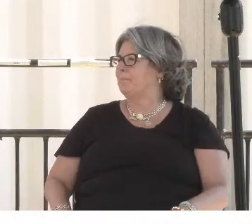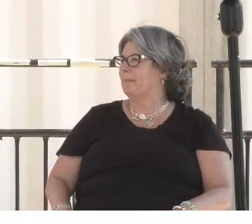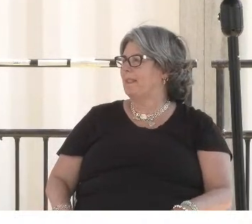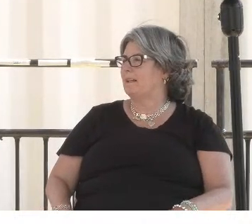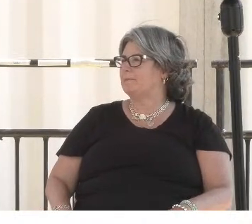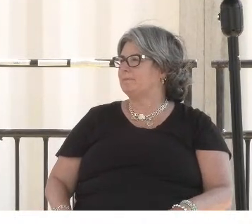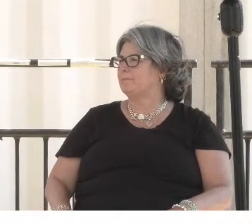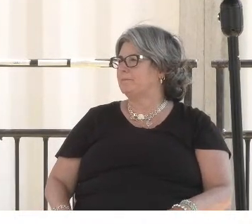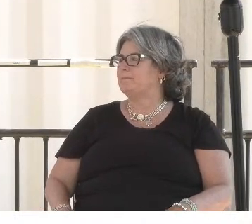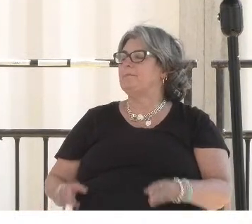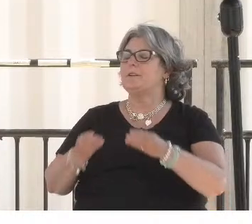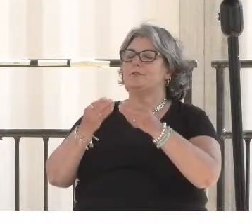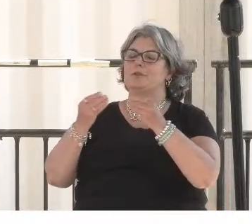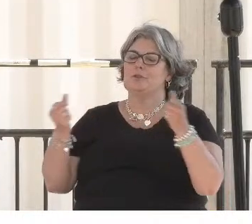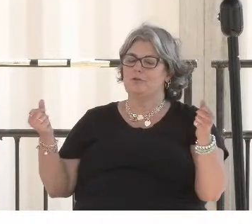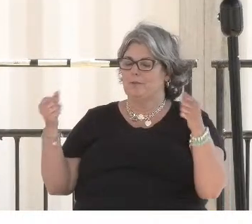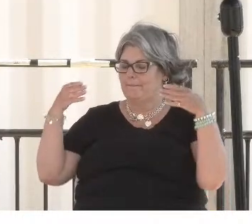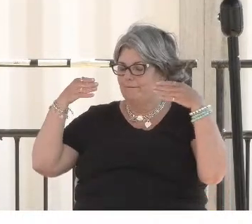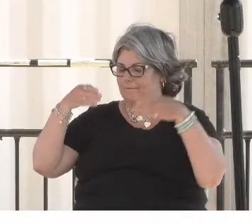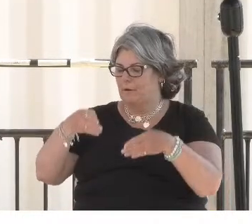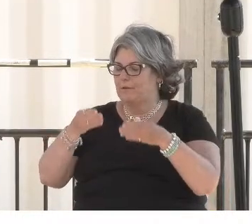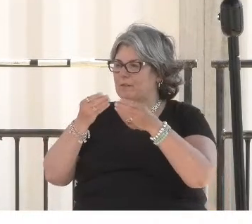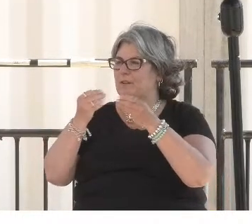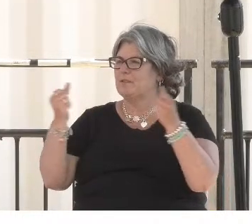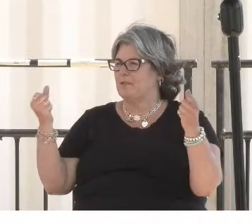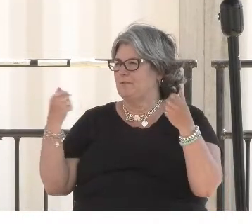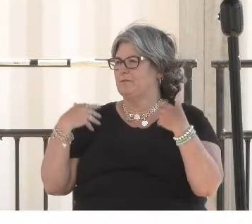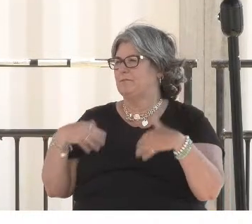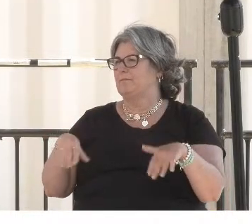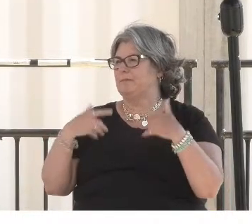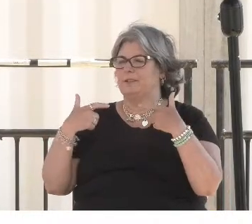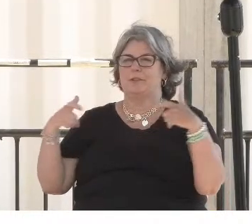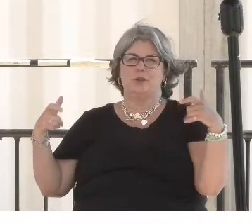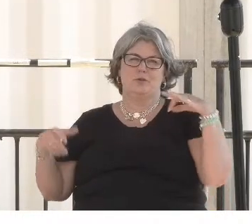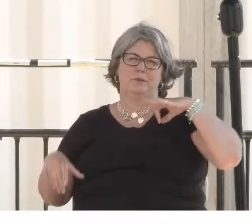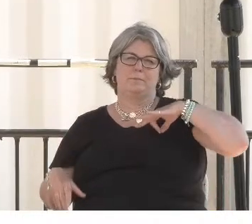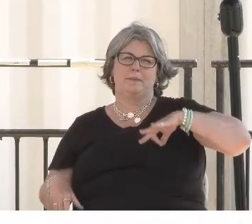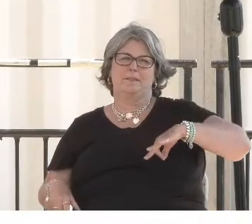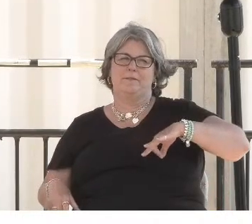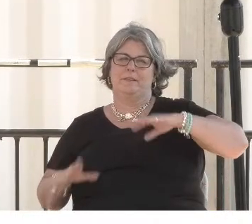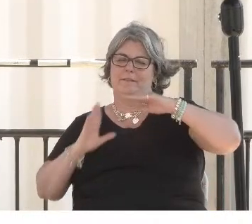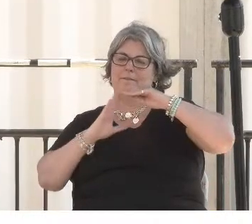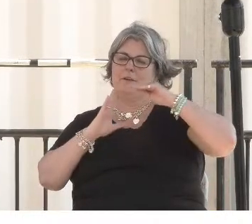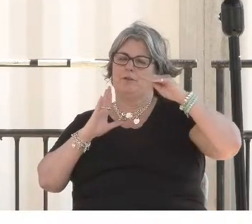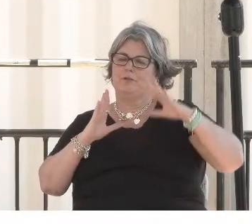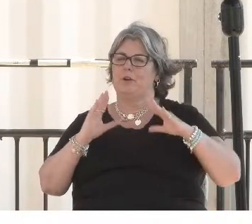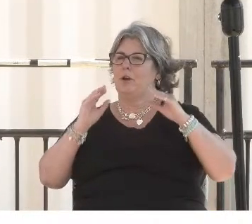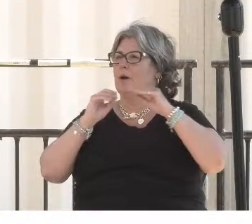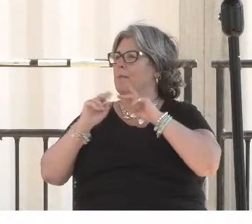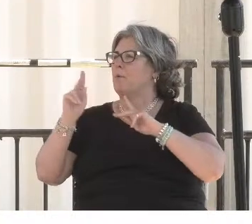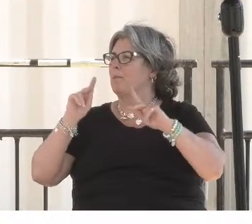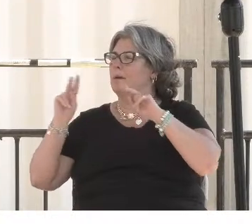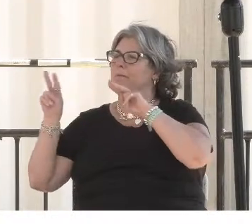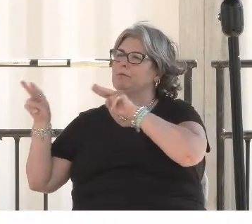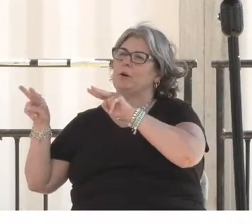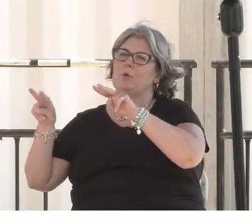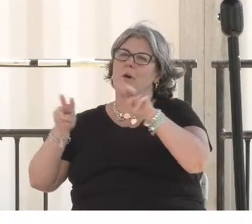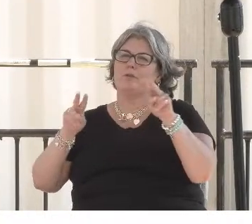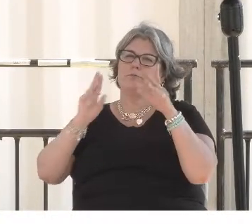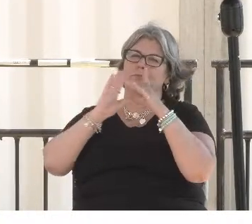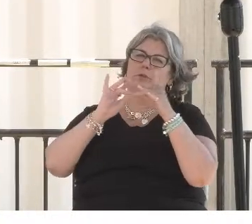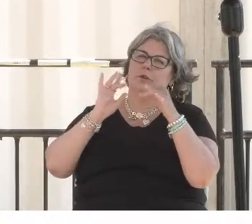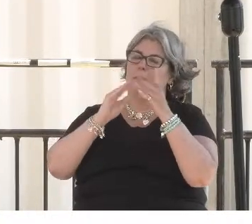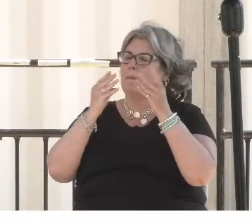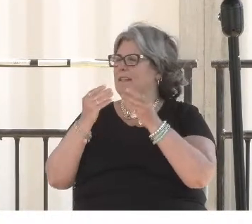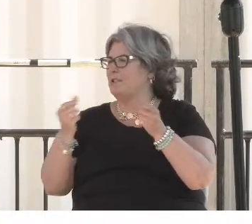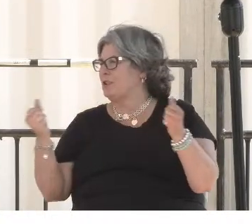Solutions. Focusing on solutions has been an enormous benefit for my students' films. More people are watching them because they're talking about